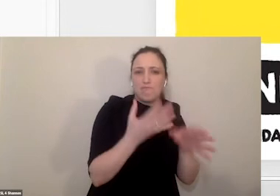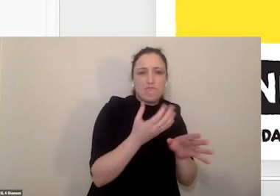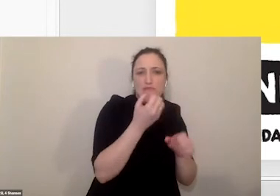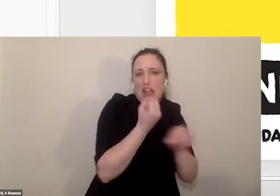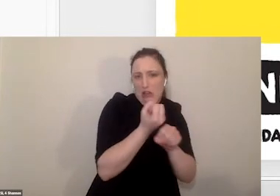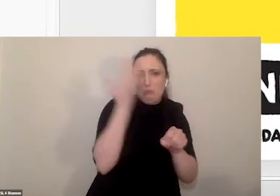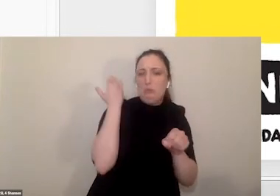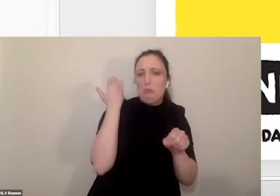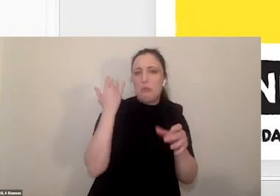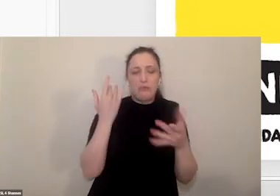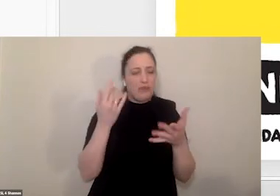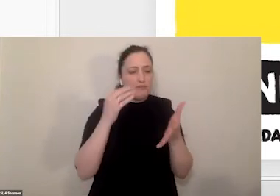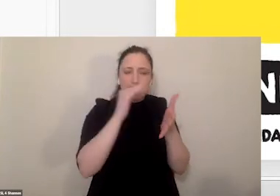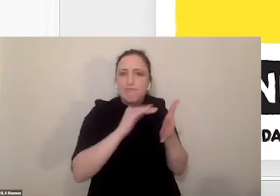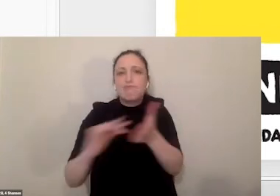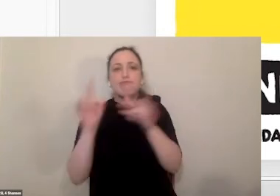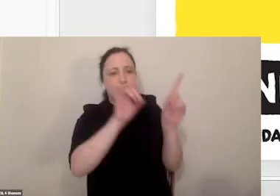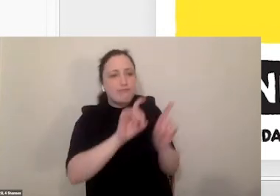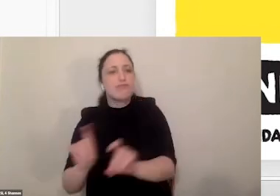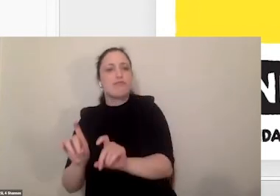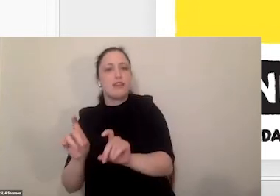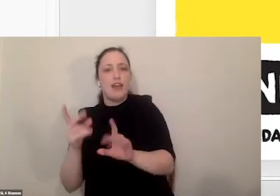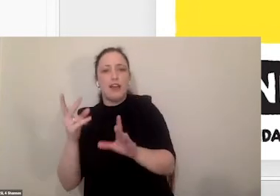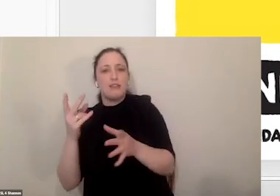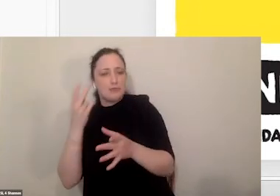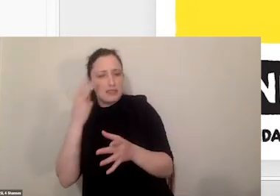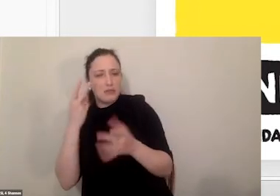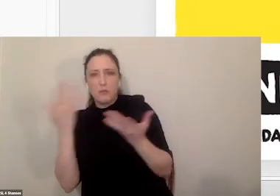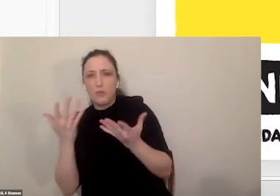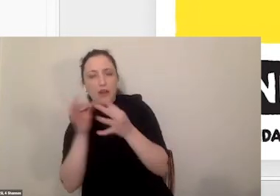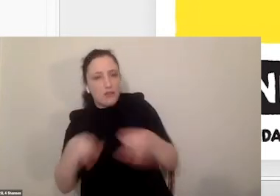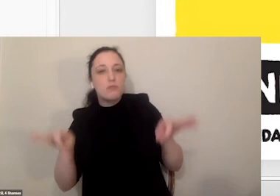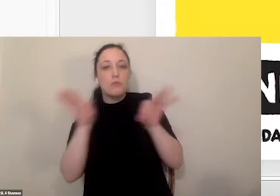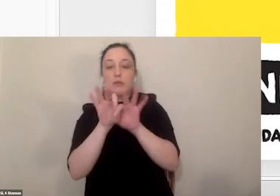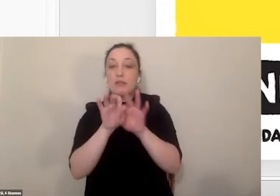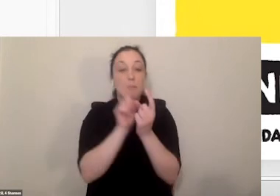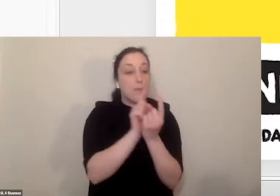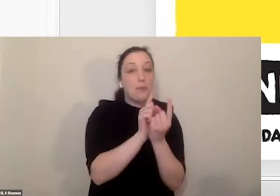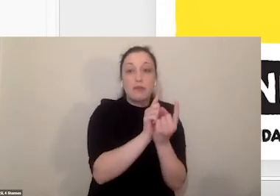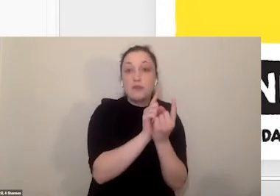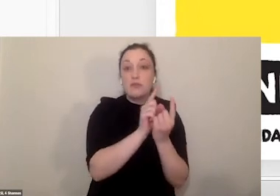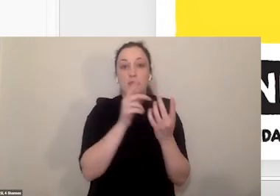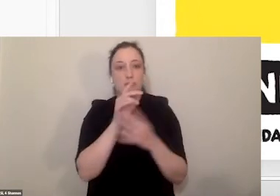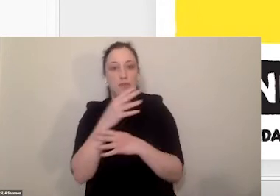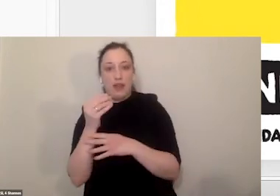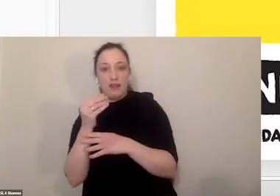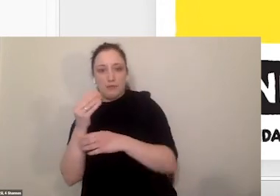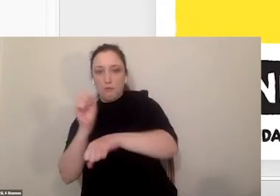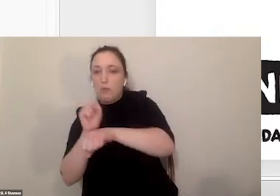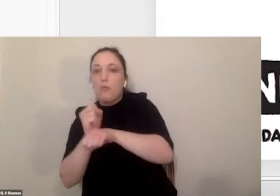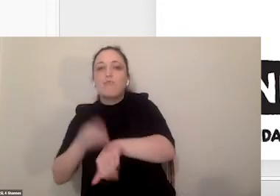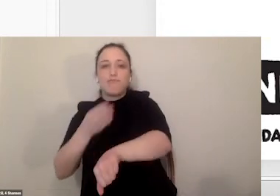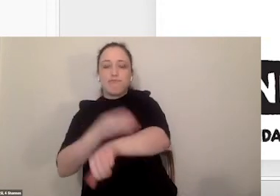some understanding of the importance of mentorship and networking in employment and career advancement for Canadians with sight loss.